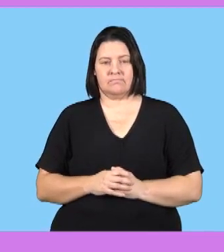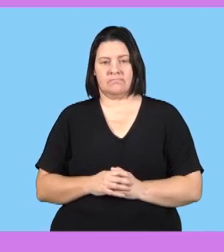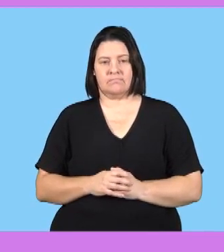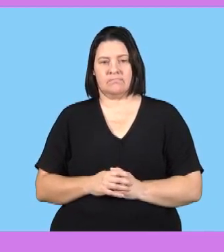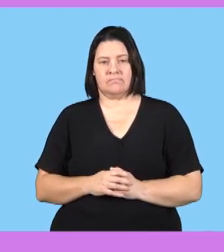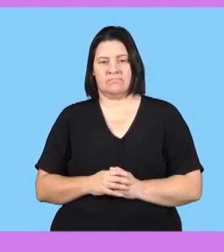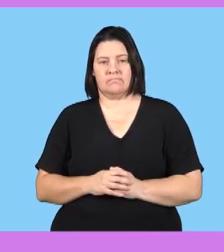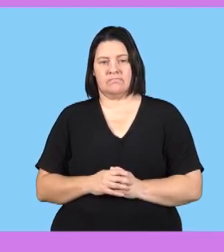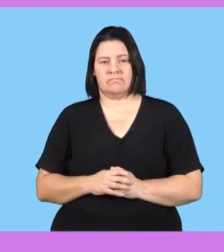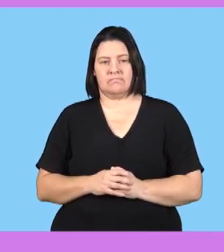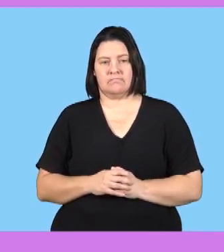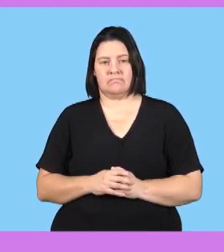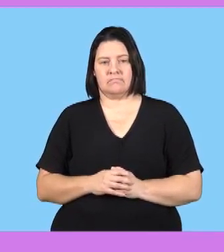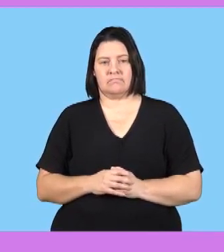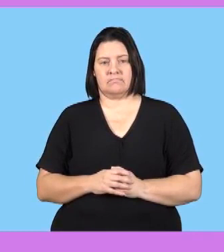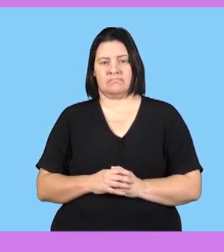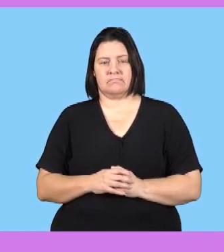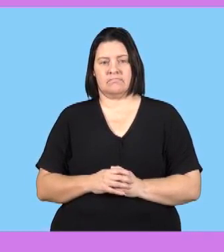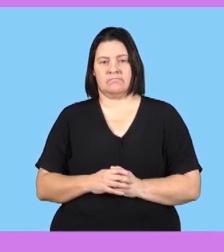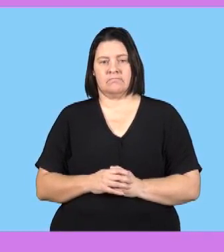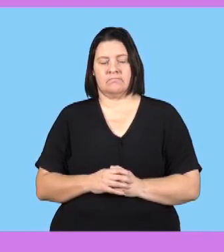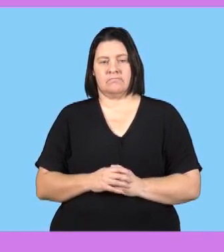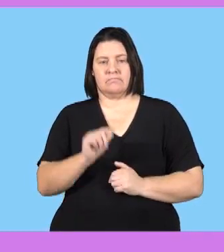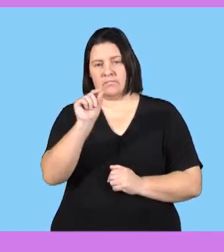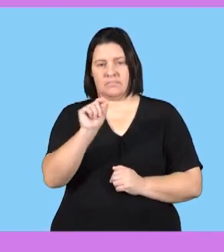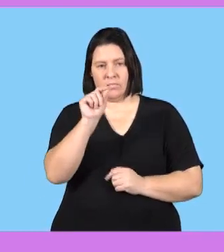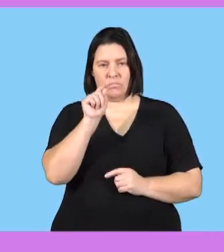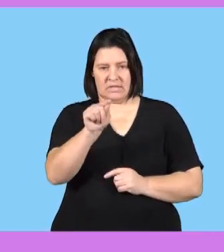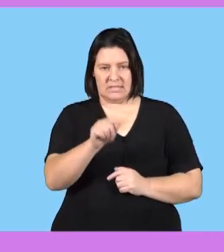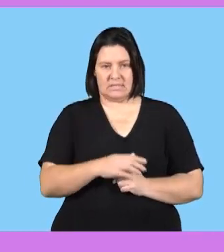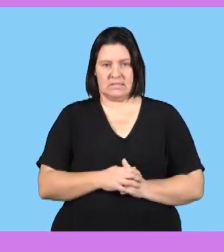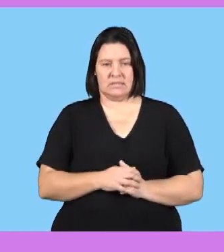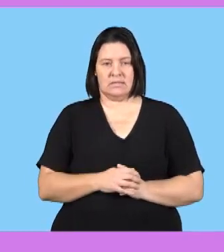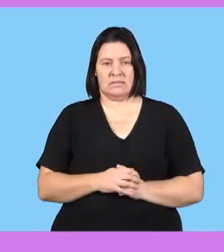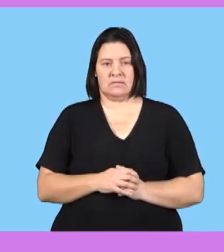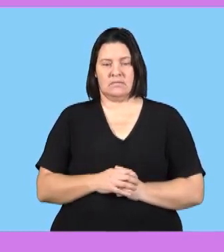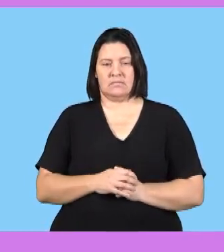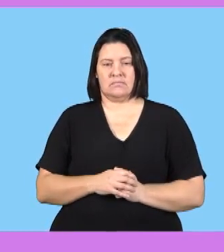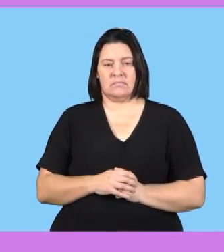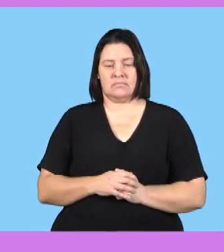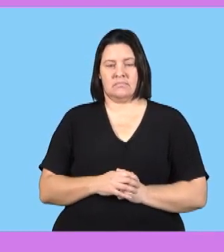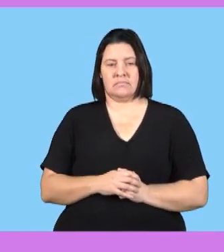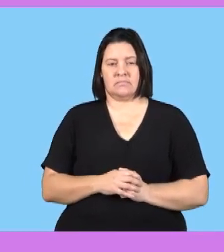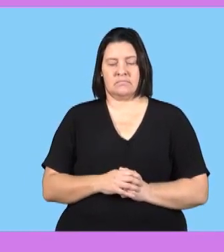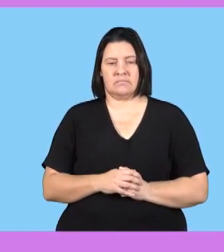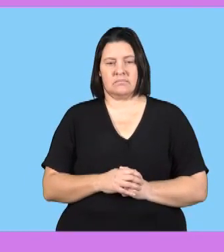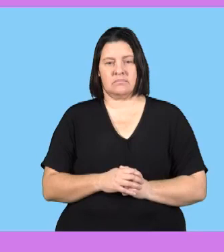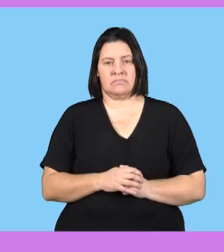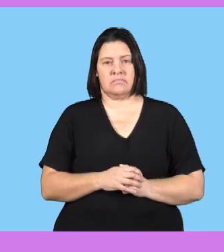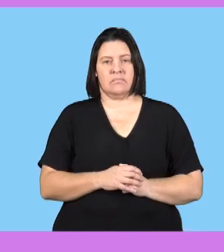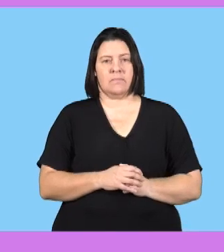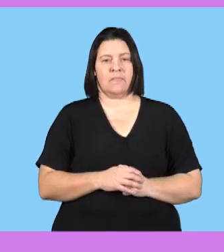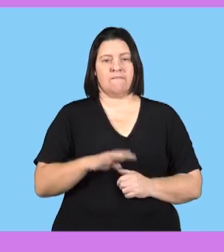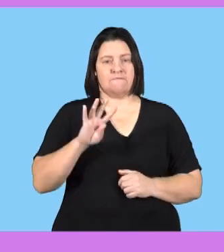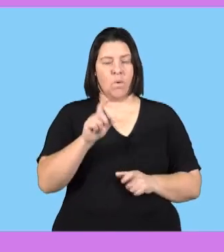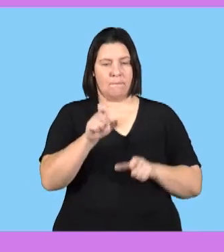for three people, we are having 200 rand. So this is the point where three will meet with 200